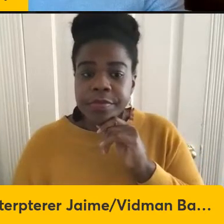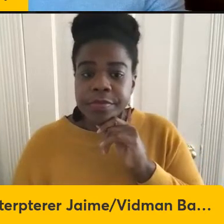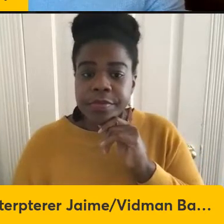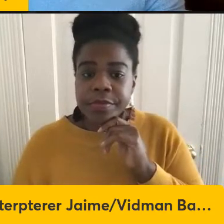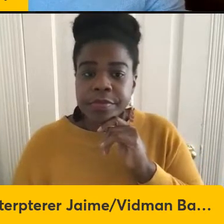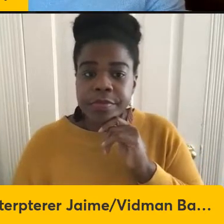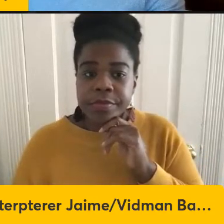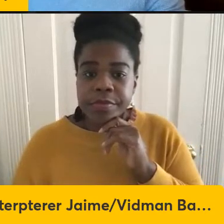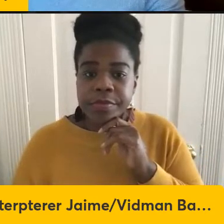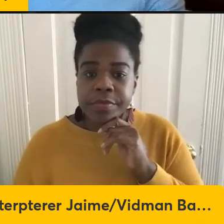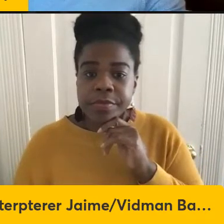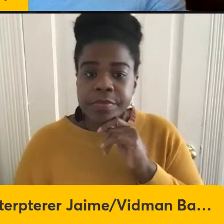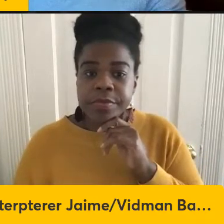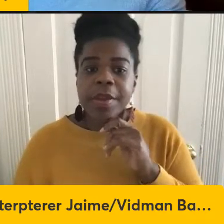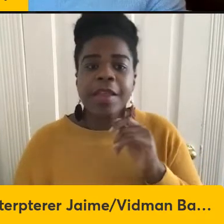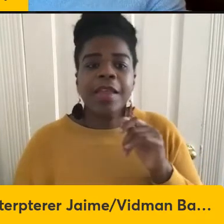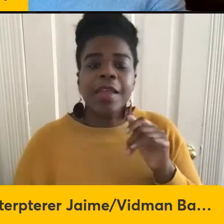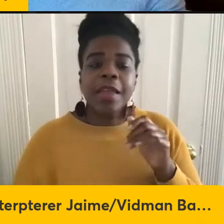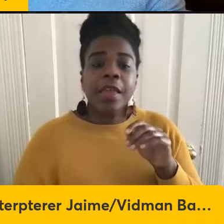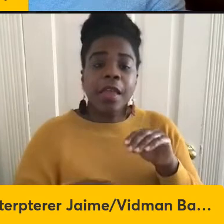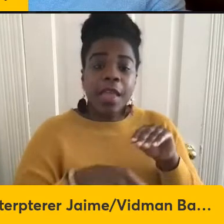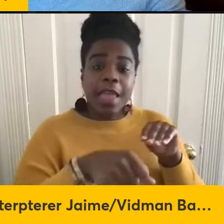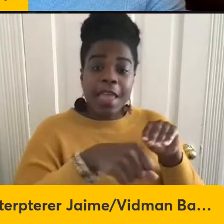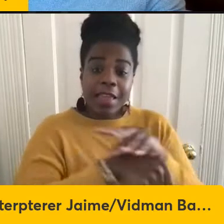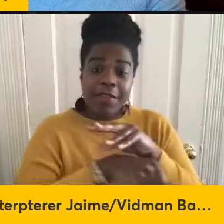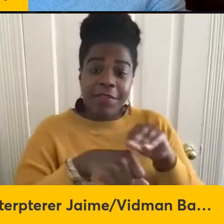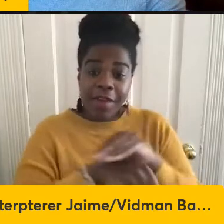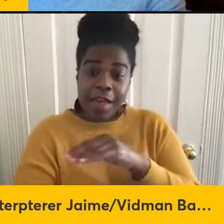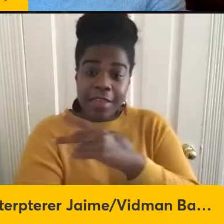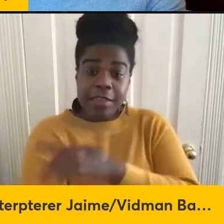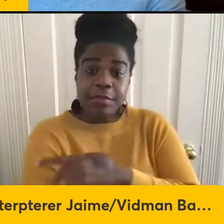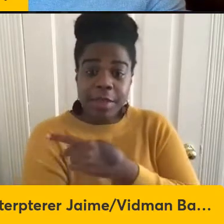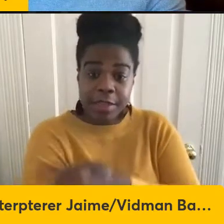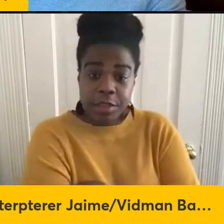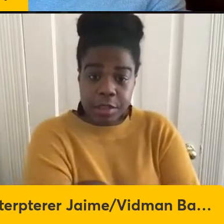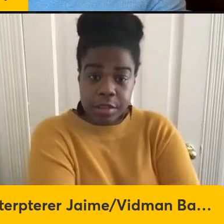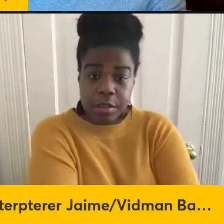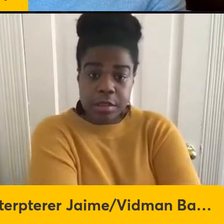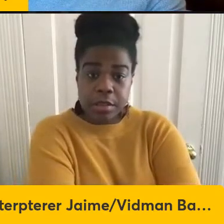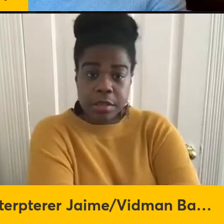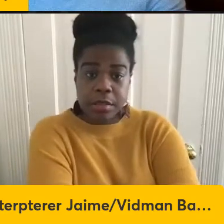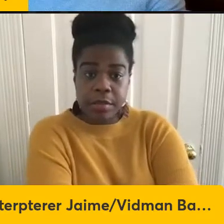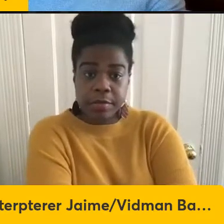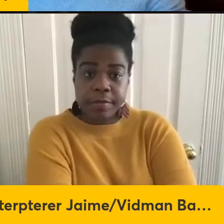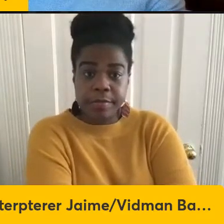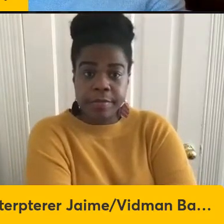I guess, how would you advise patients to